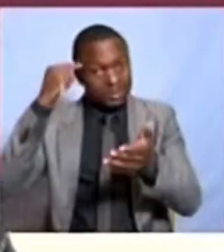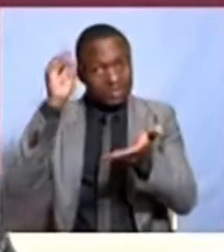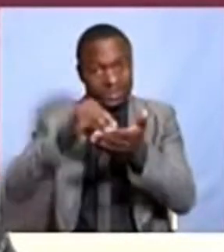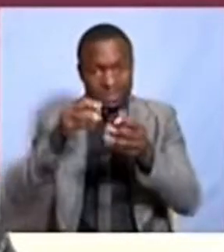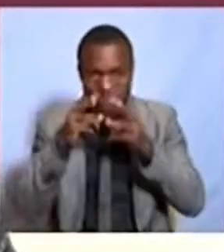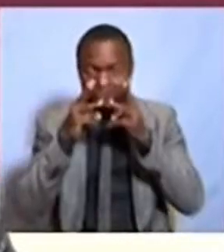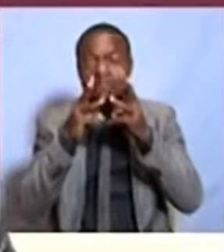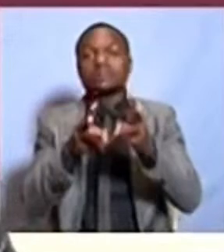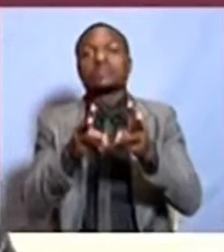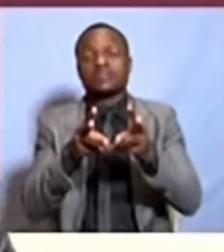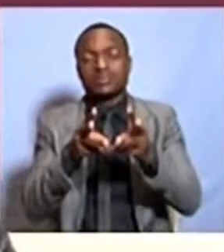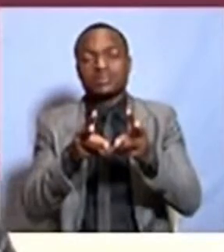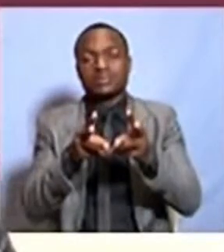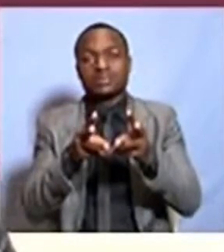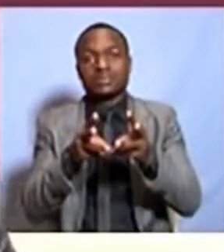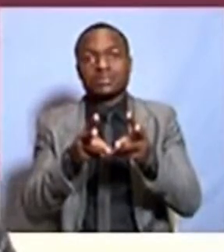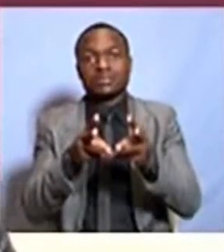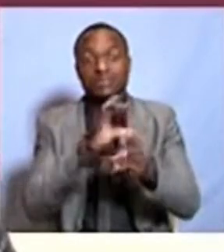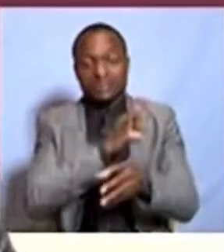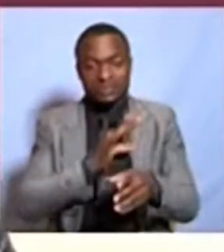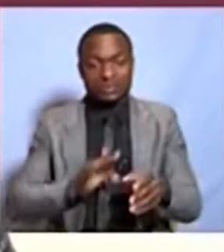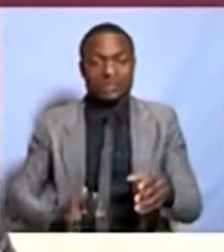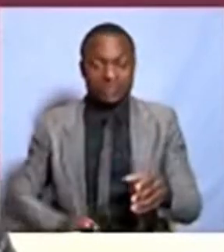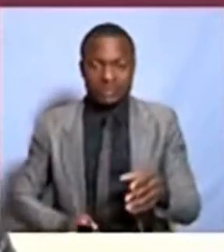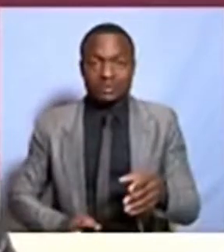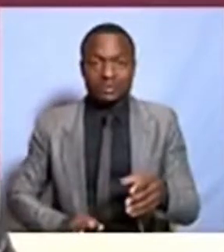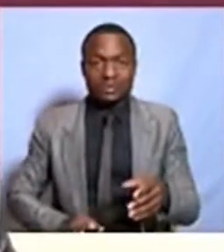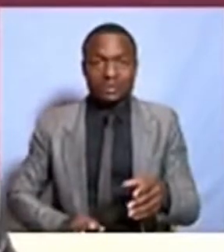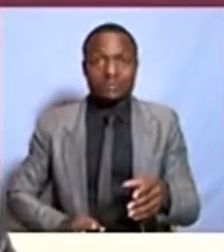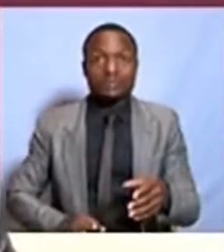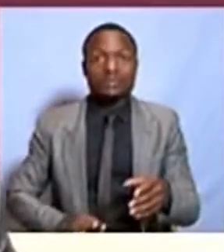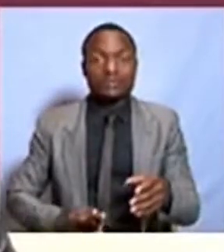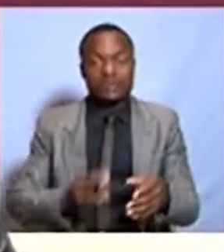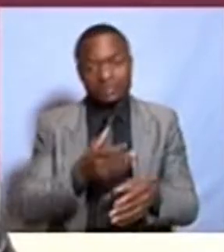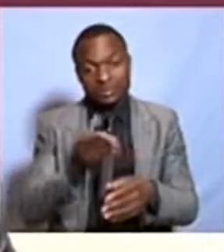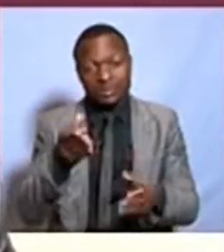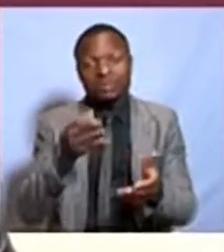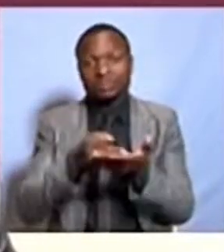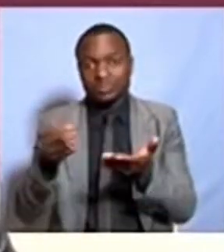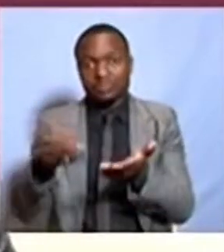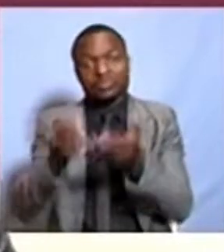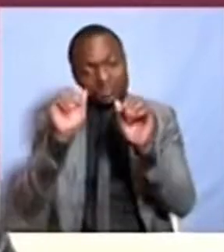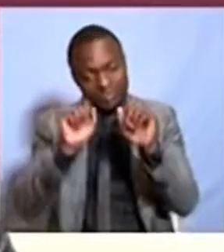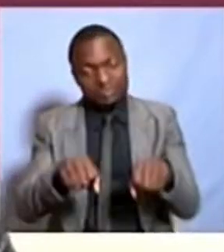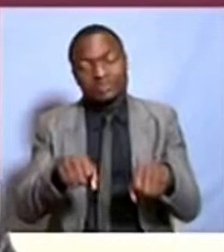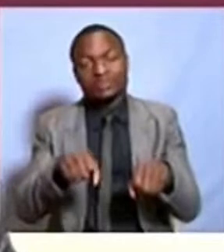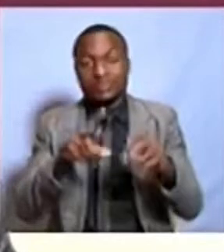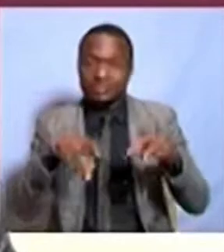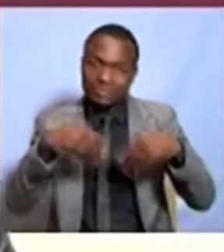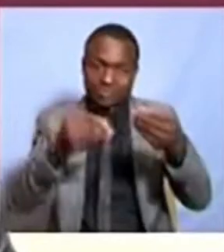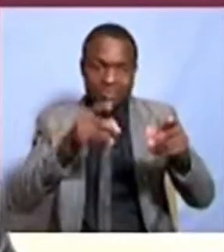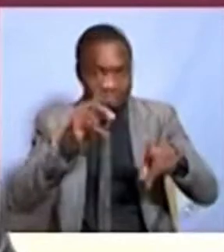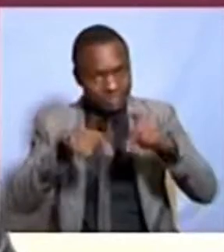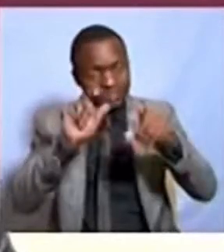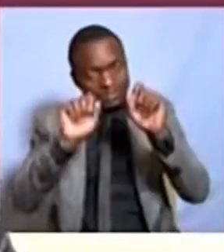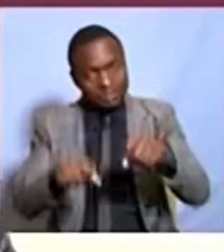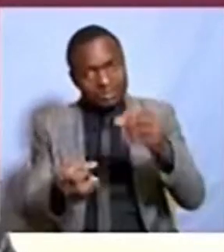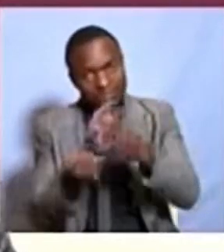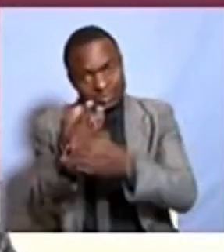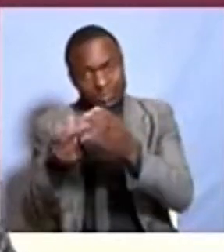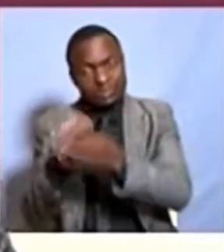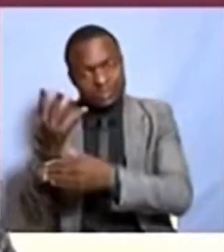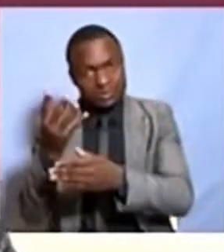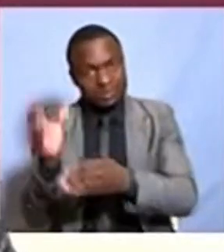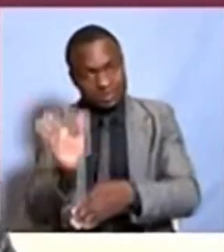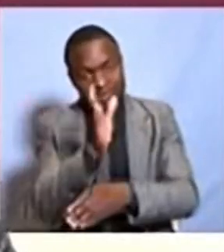Food Security Pact to ensure that people have access to agro inputs, and they'll be able to grow their productivity